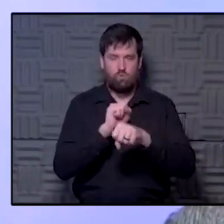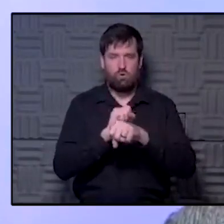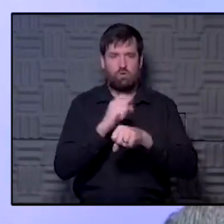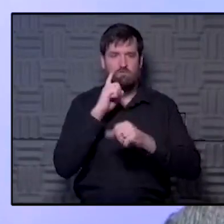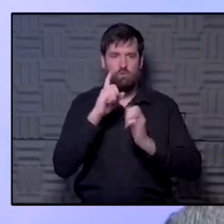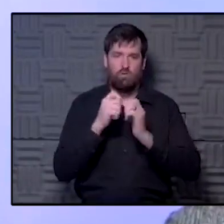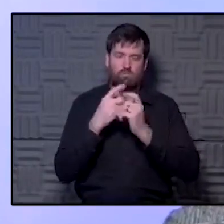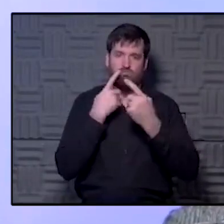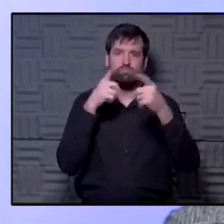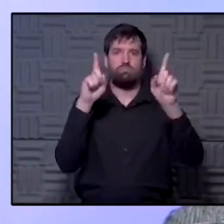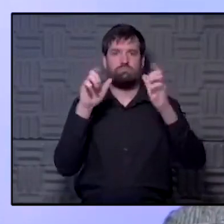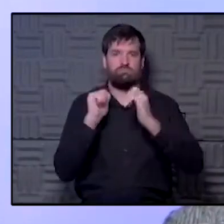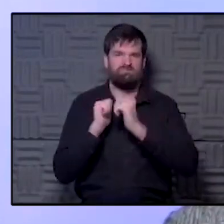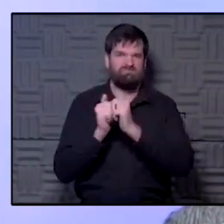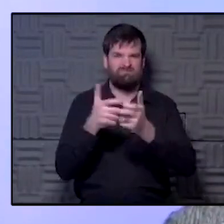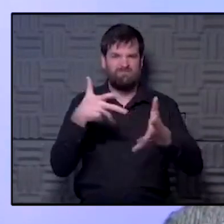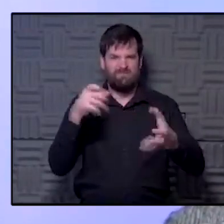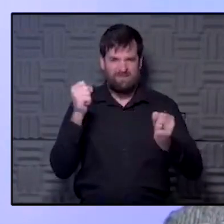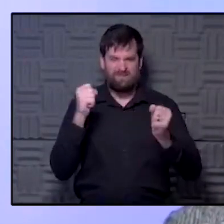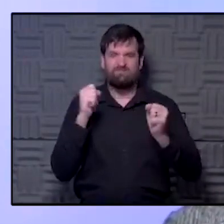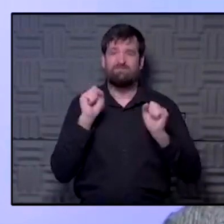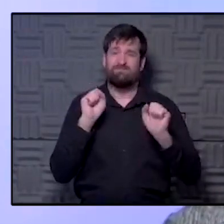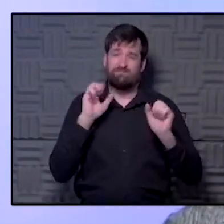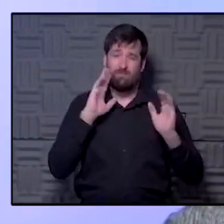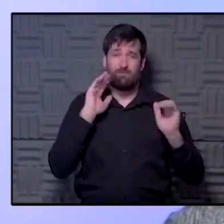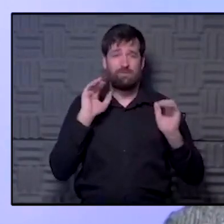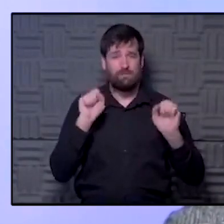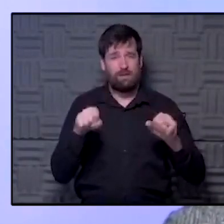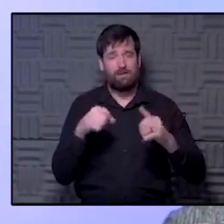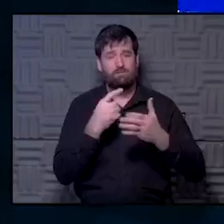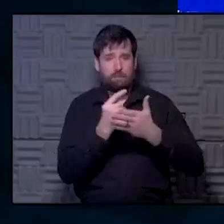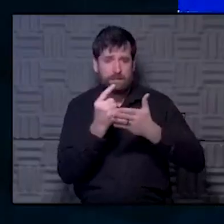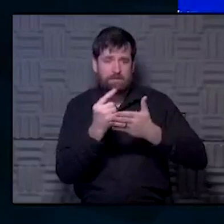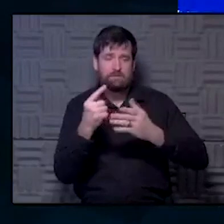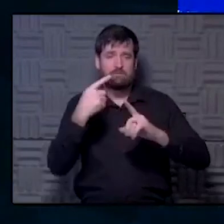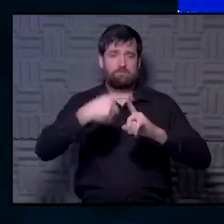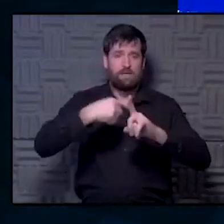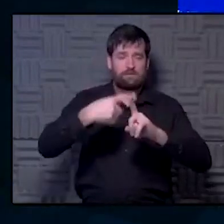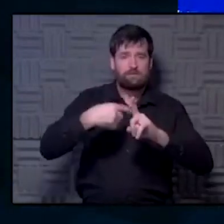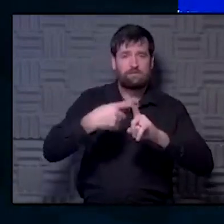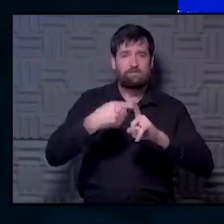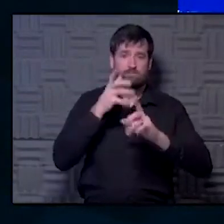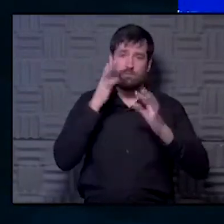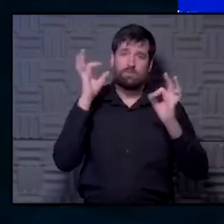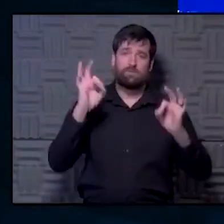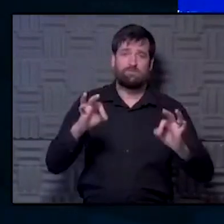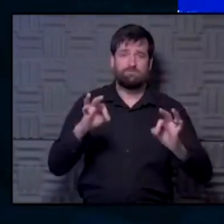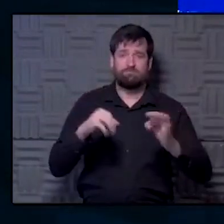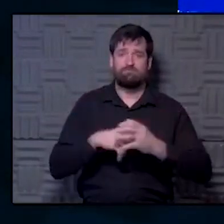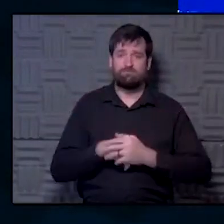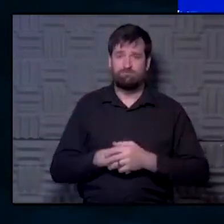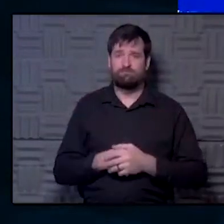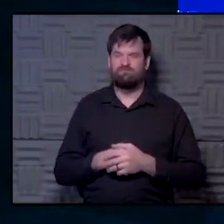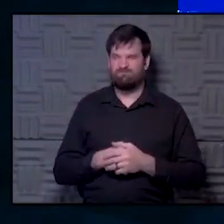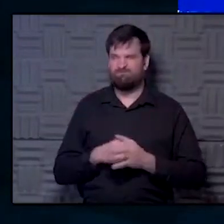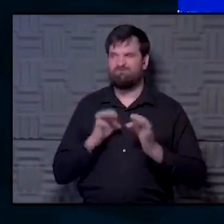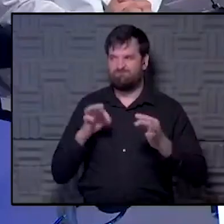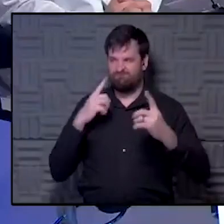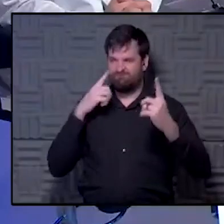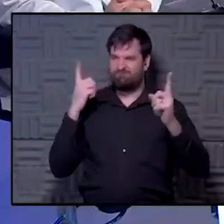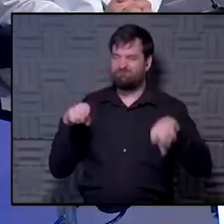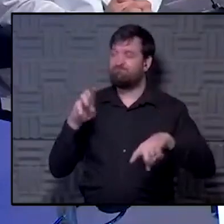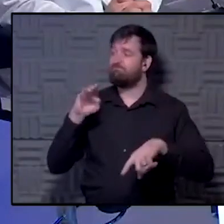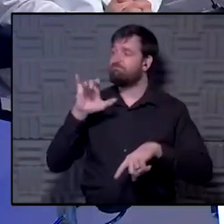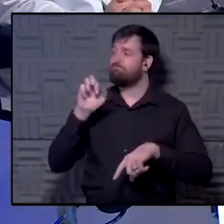through it quickly. So hopefully we can do that in weeks and months, and we'll be golden. Yeah, and right there with you.